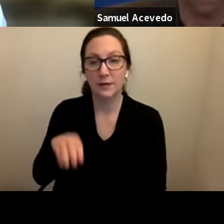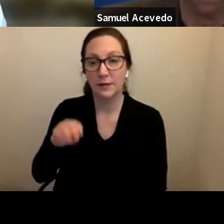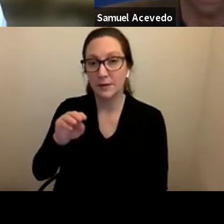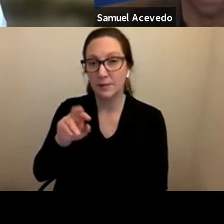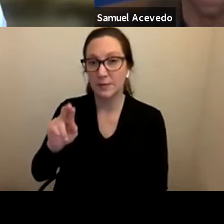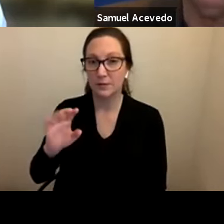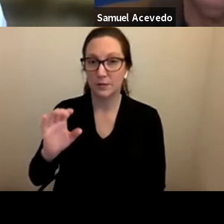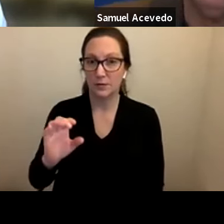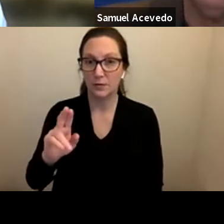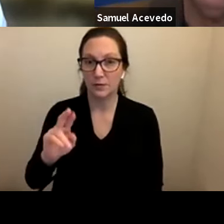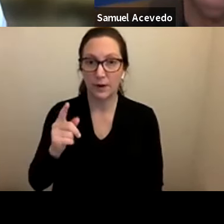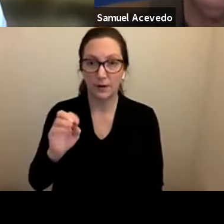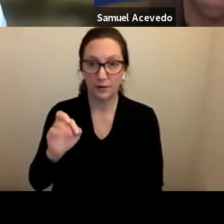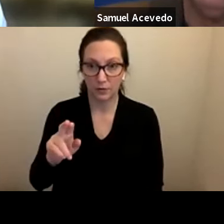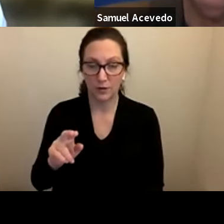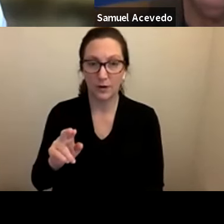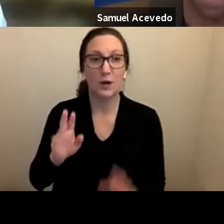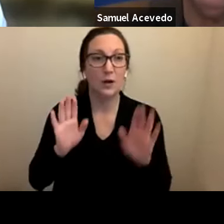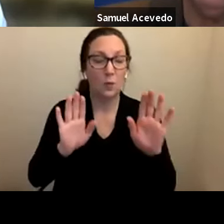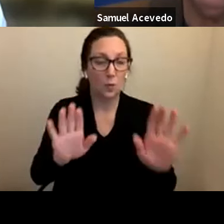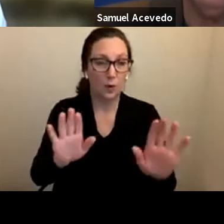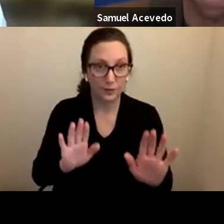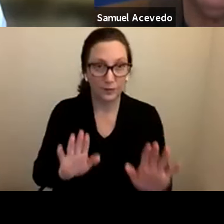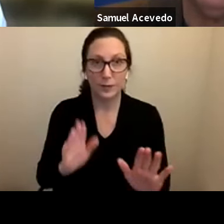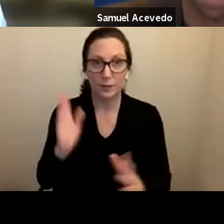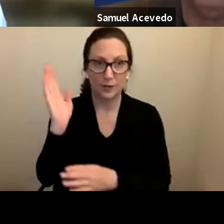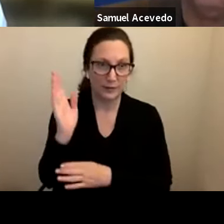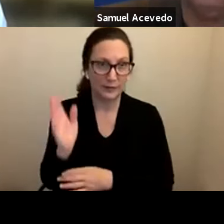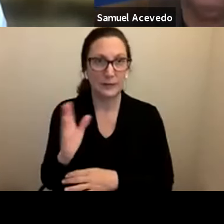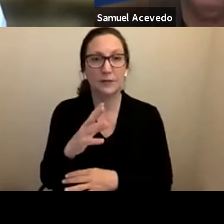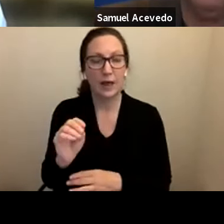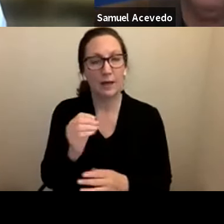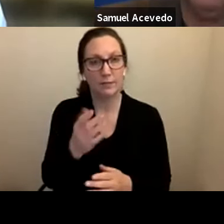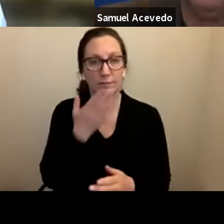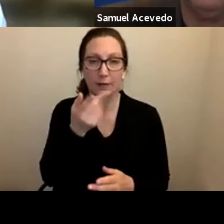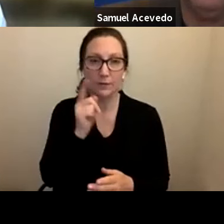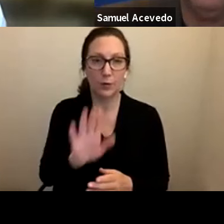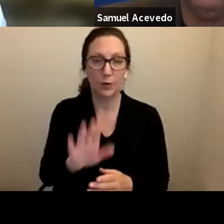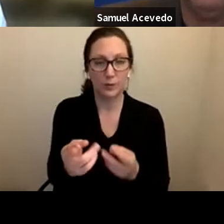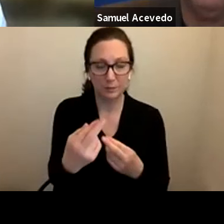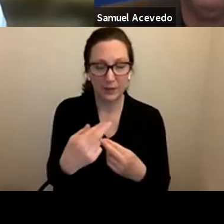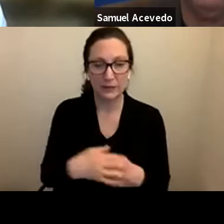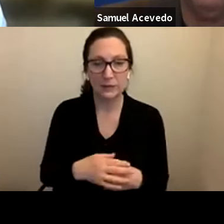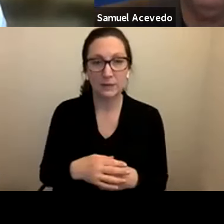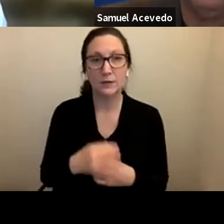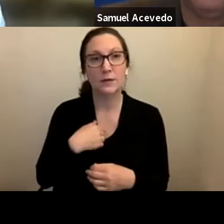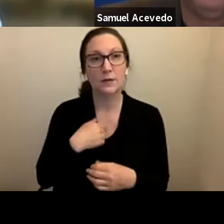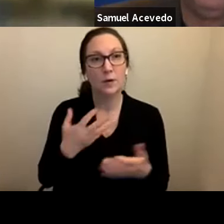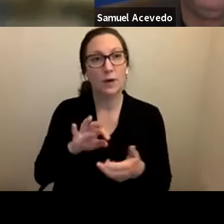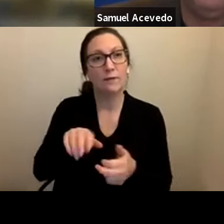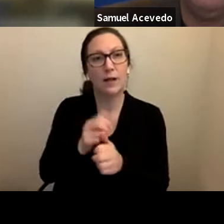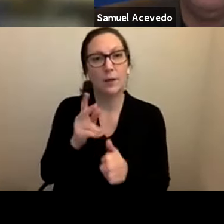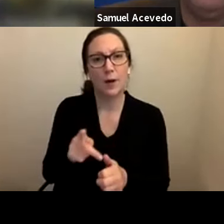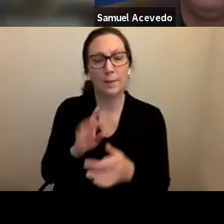and particularly insightful responses to our questions, Dr. Shepherd. I wanted to follow up on your